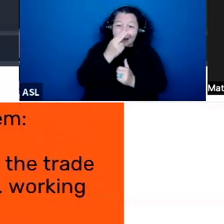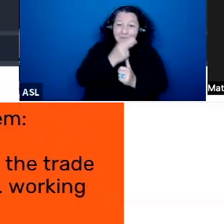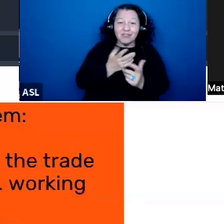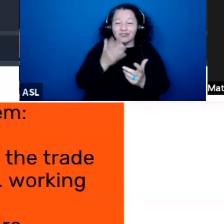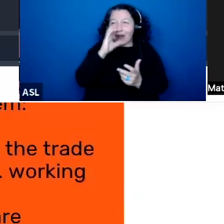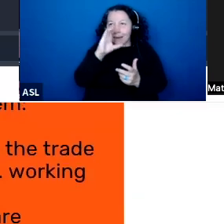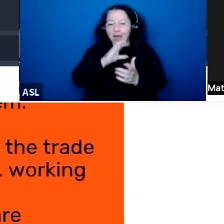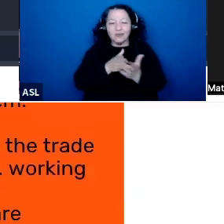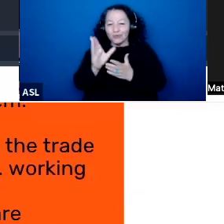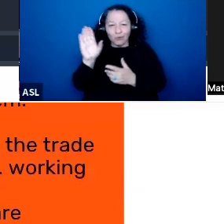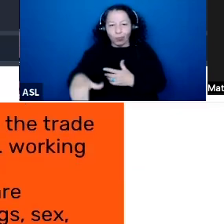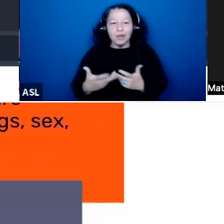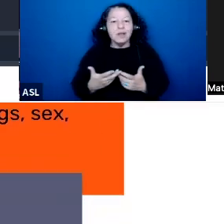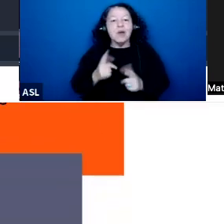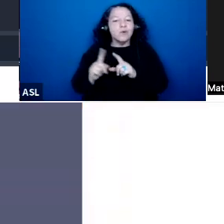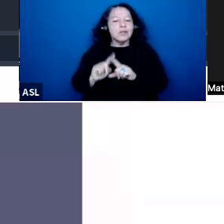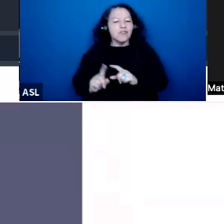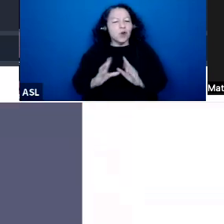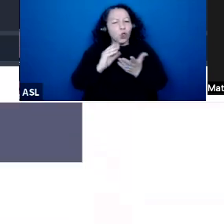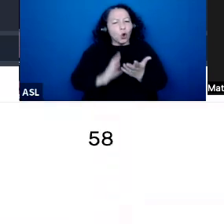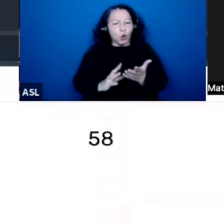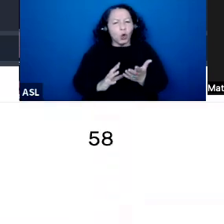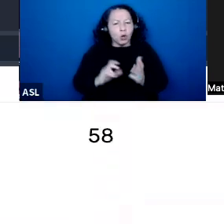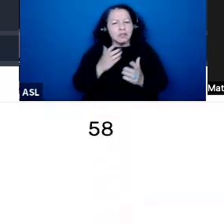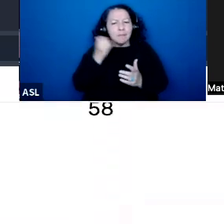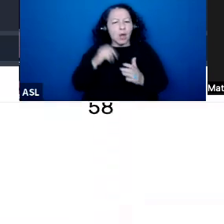are different learners. You can keep scrolling.